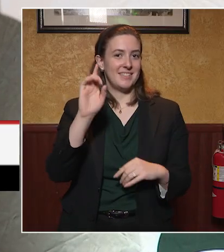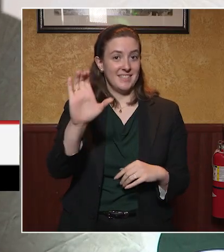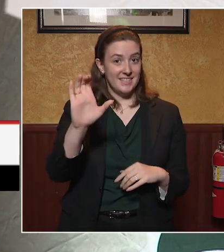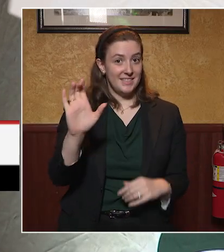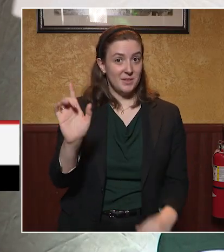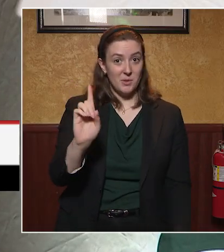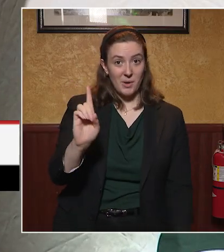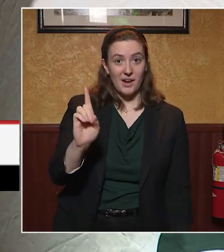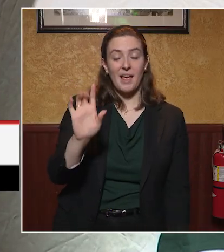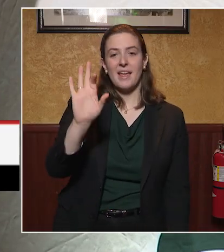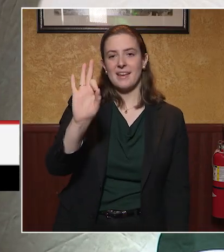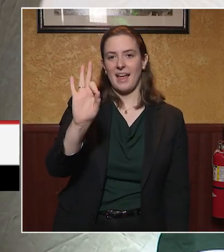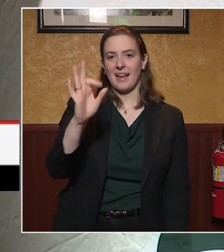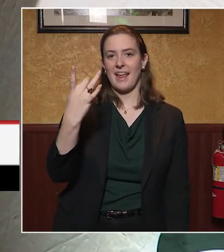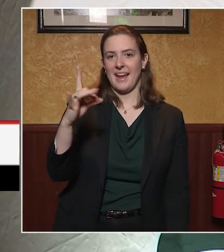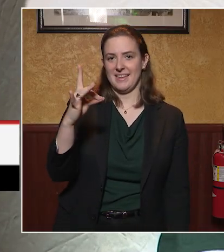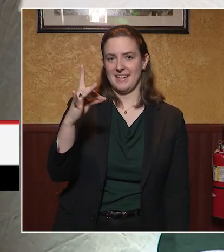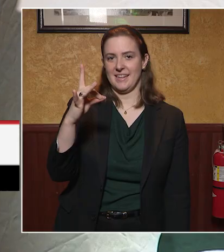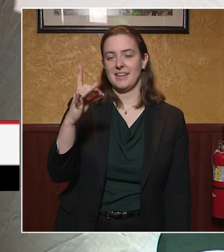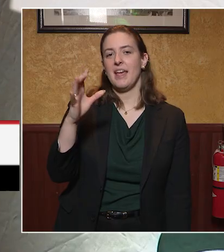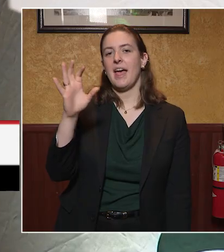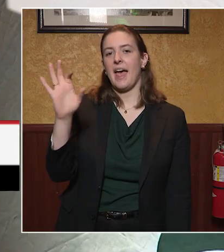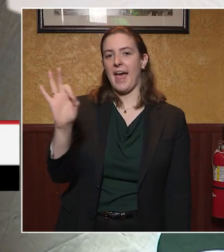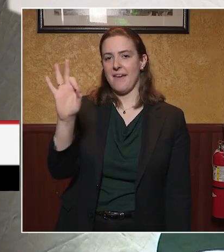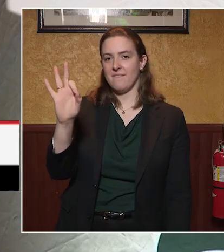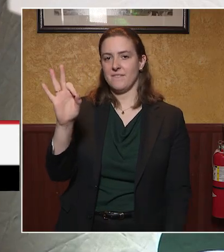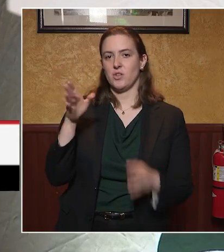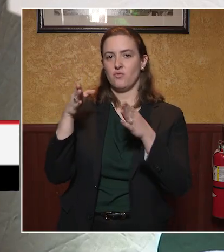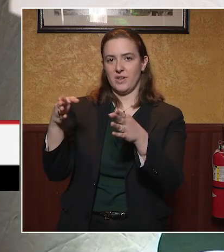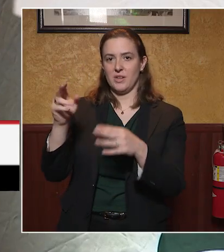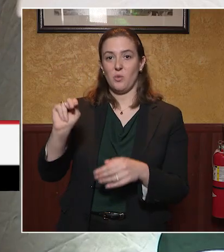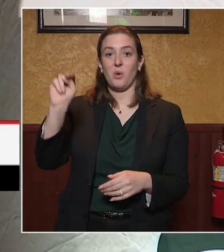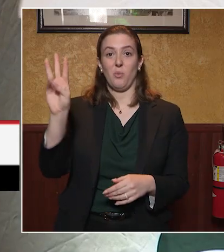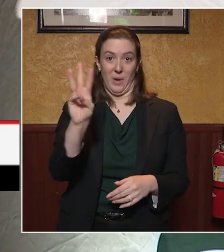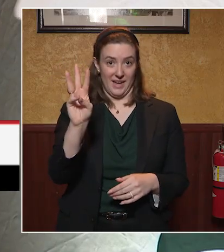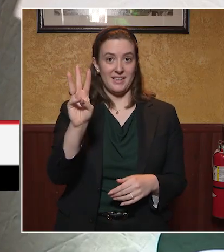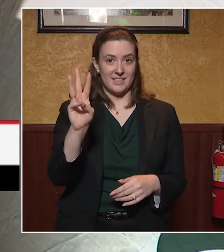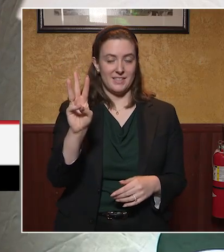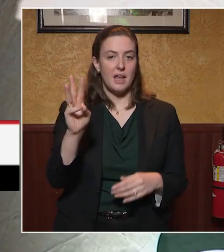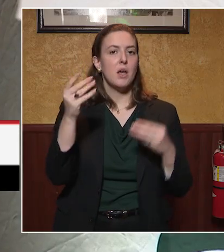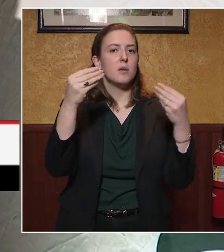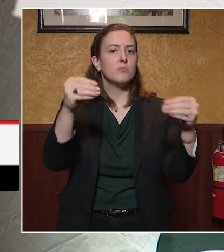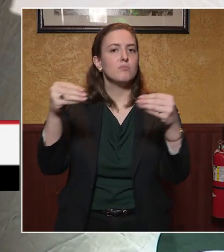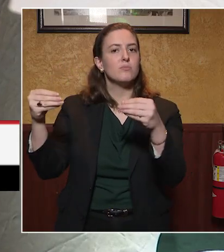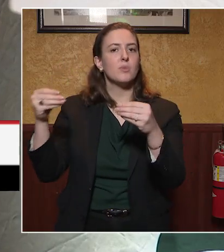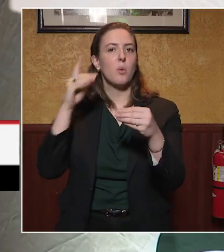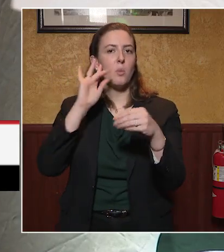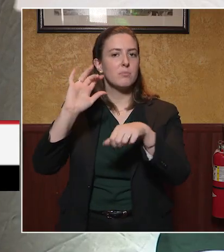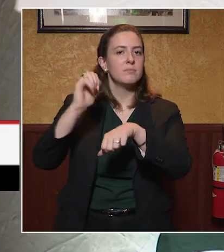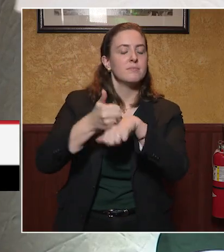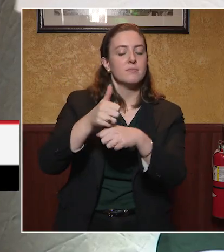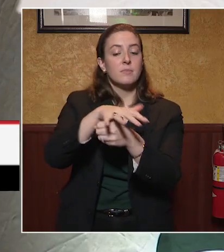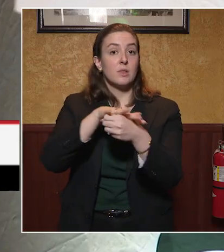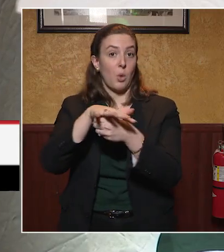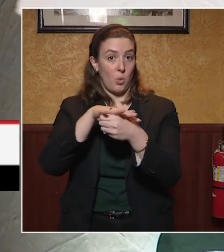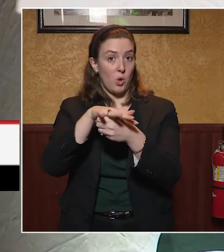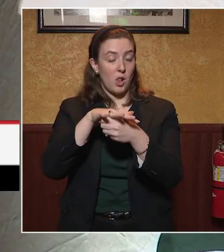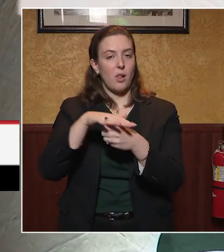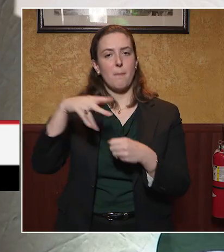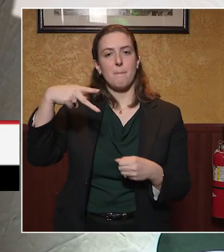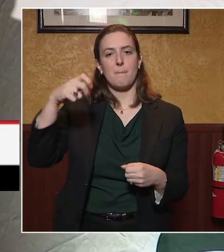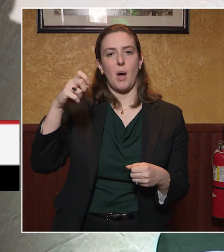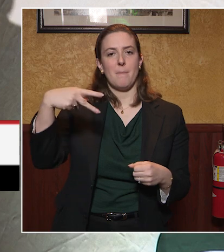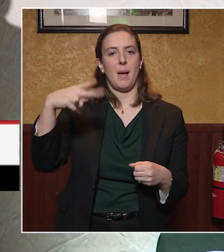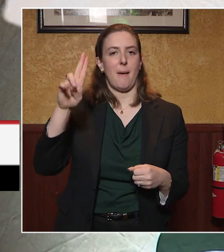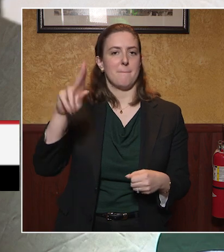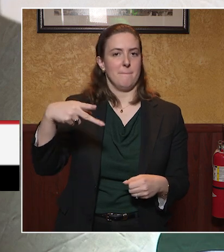at 918 F Street Northwest, activating a vacant ground floor retail space with local products, as well as with